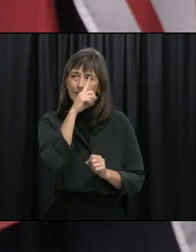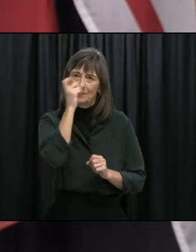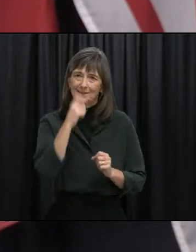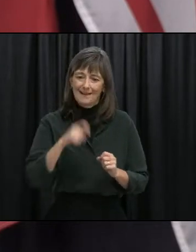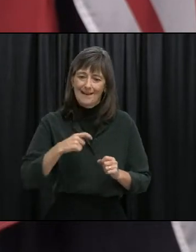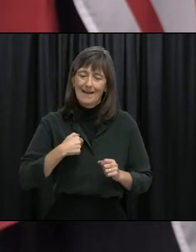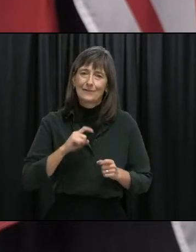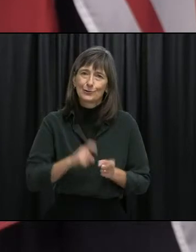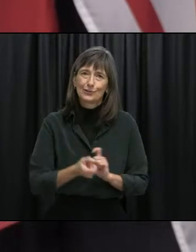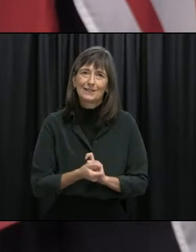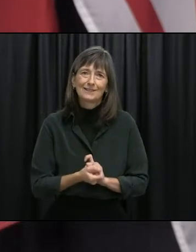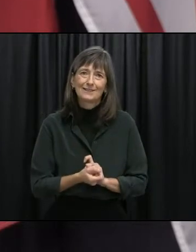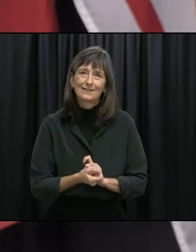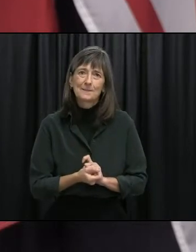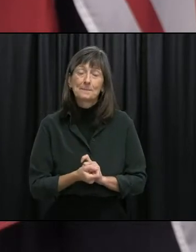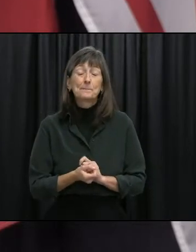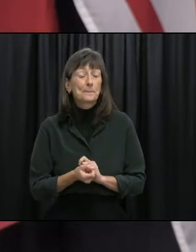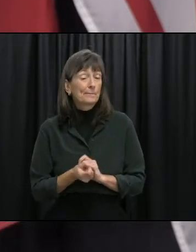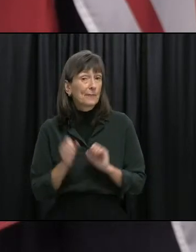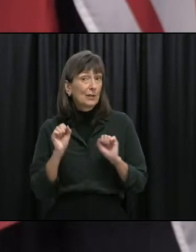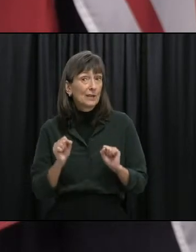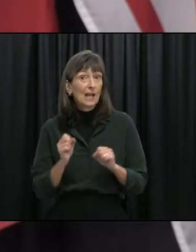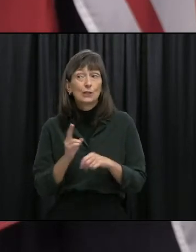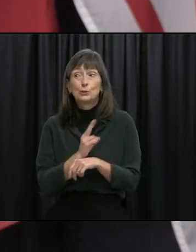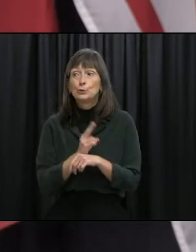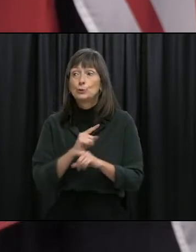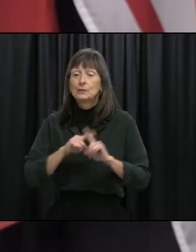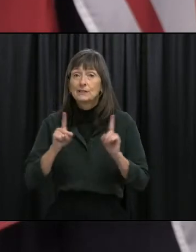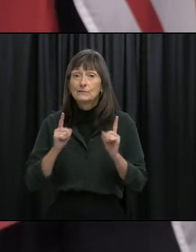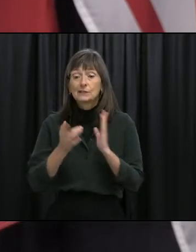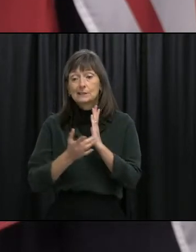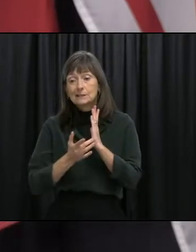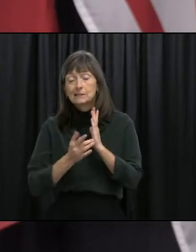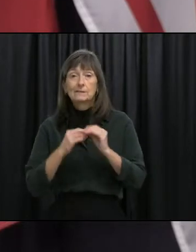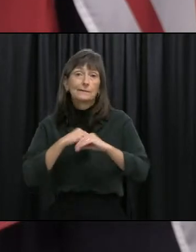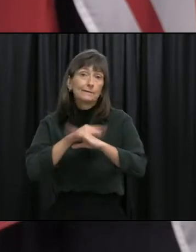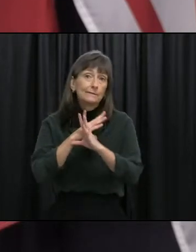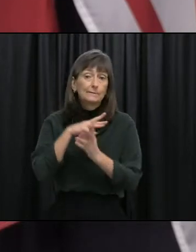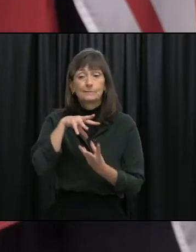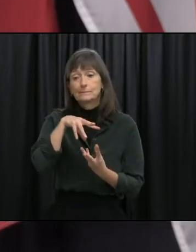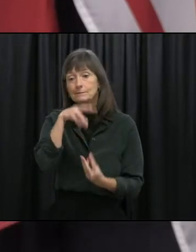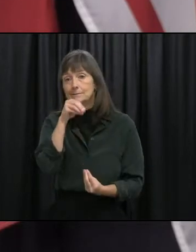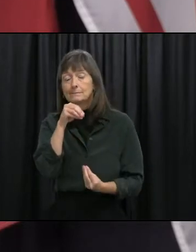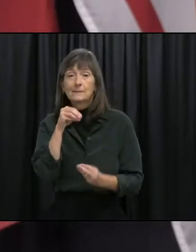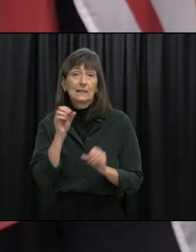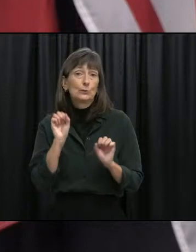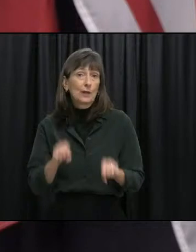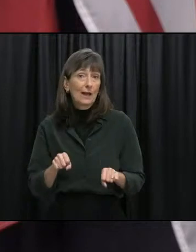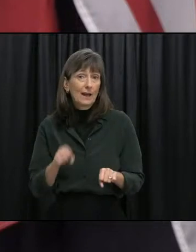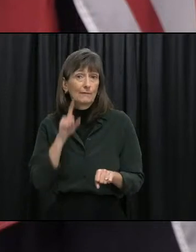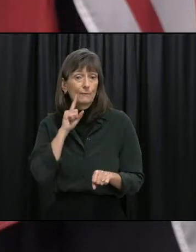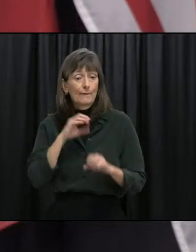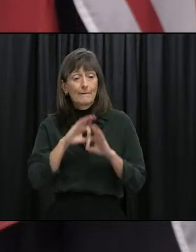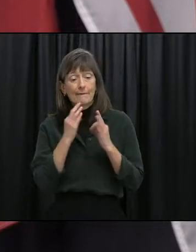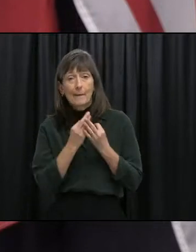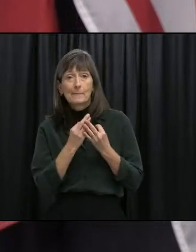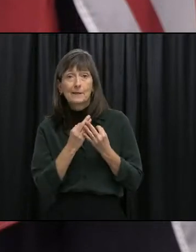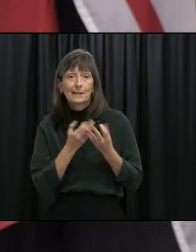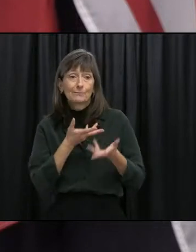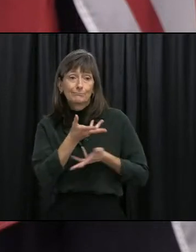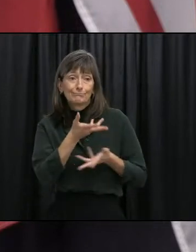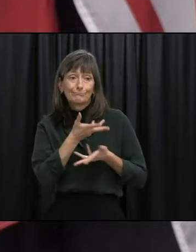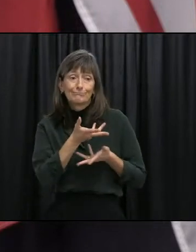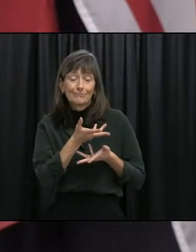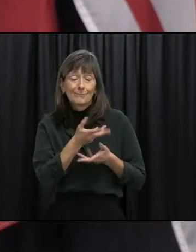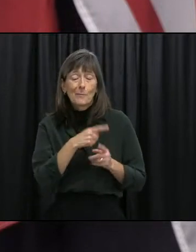technological leaps you can use, Skype, FaceTime, those kind of things to connect with family. But at the